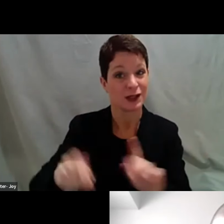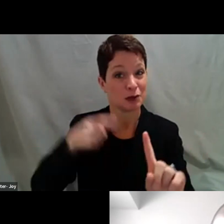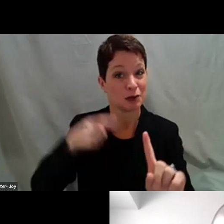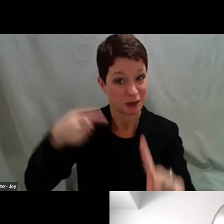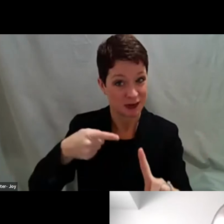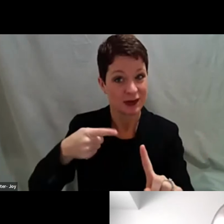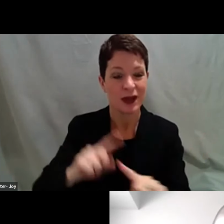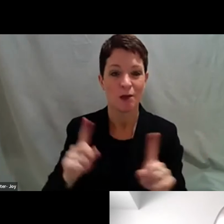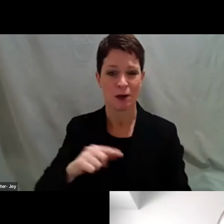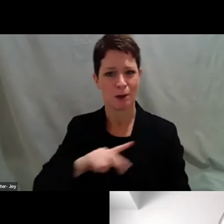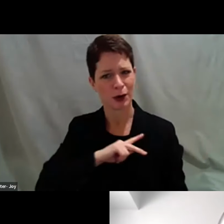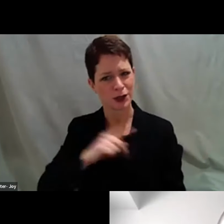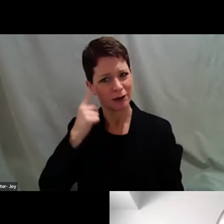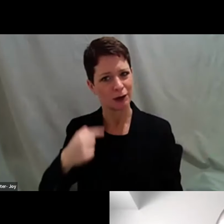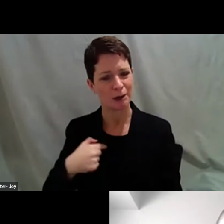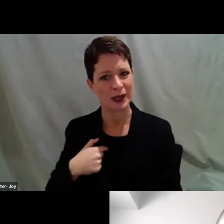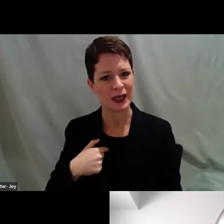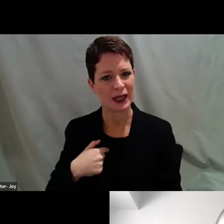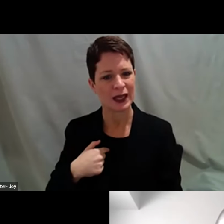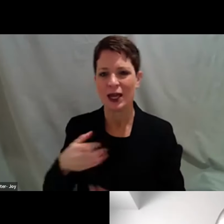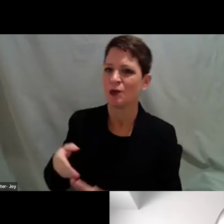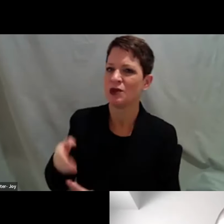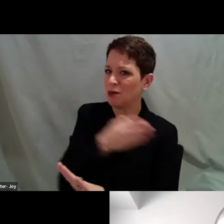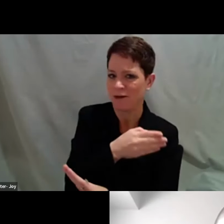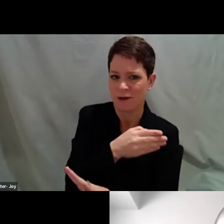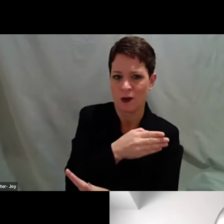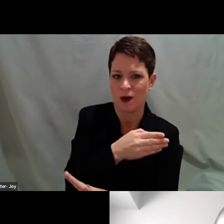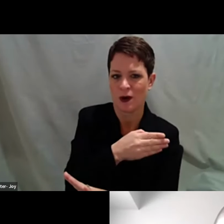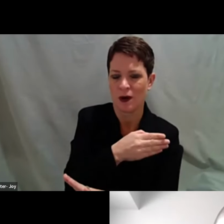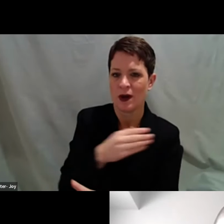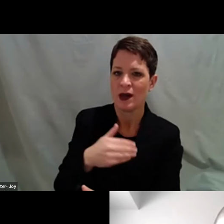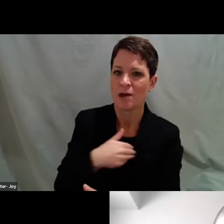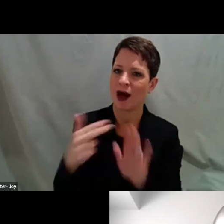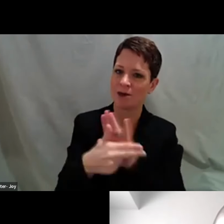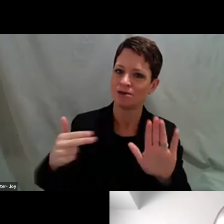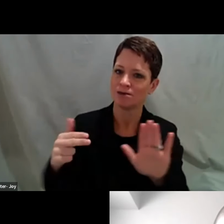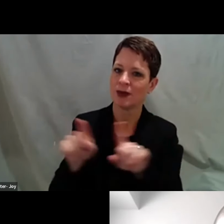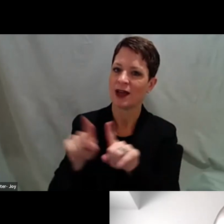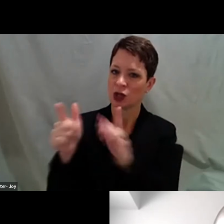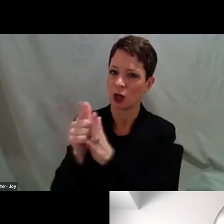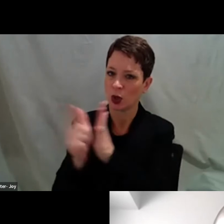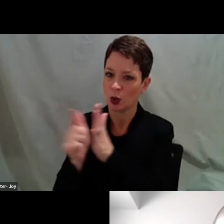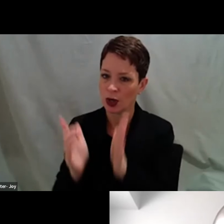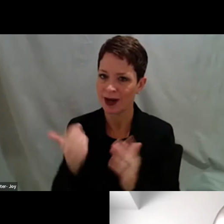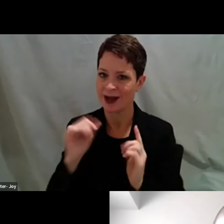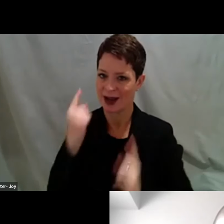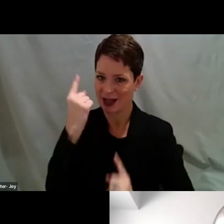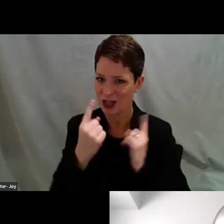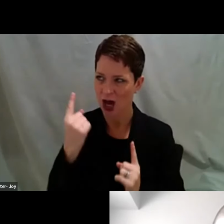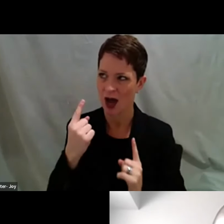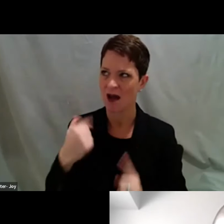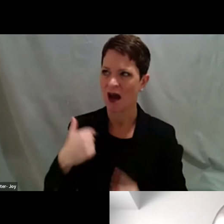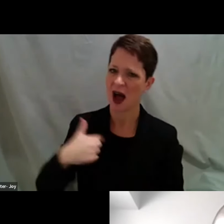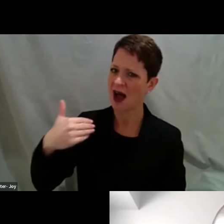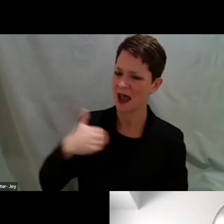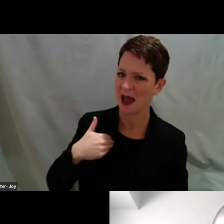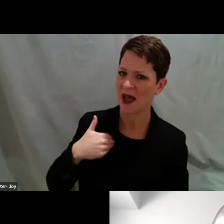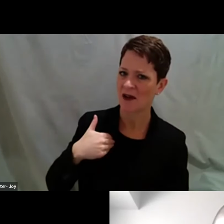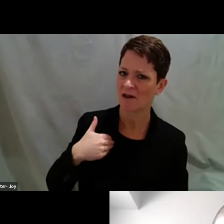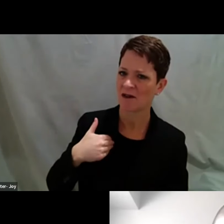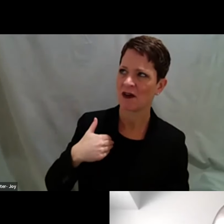me personally, it long predated my status as a lawyer, and indeed any thought I even might have had of becoming